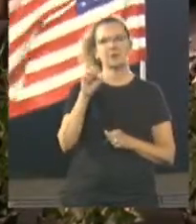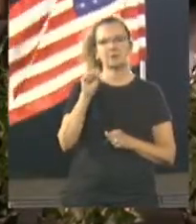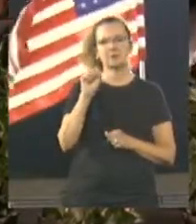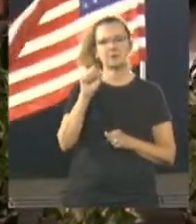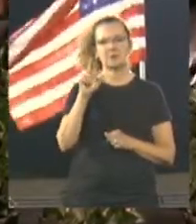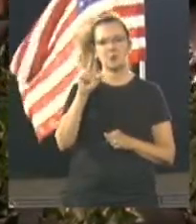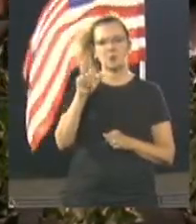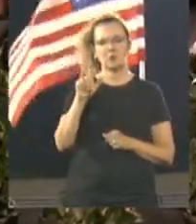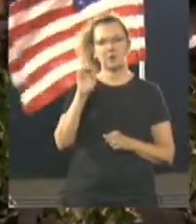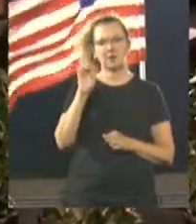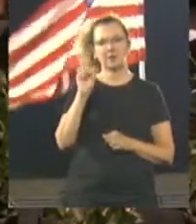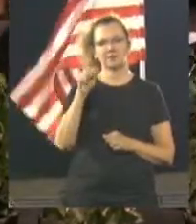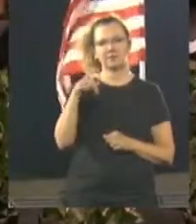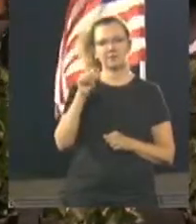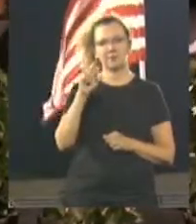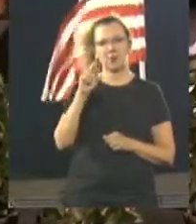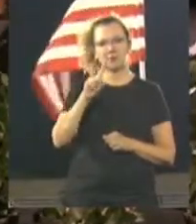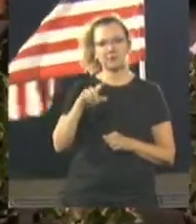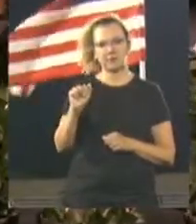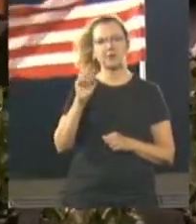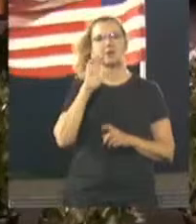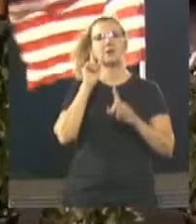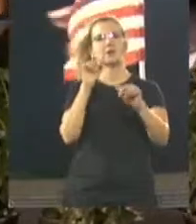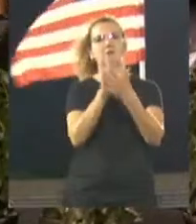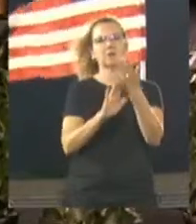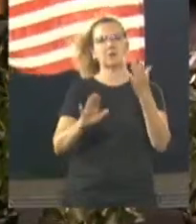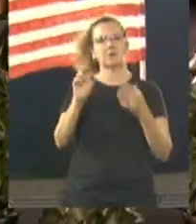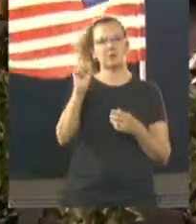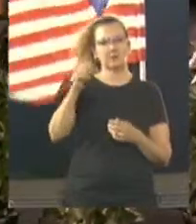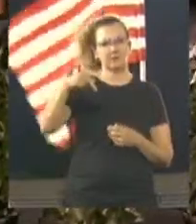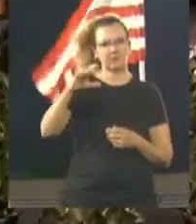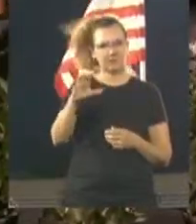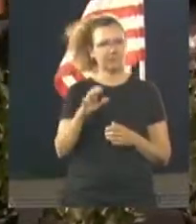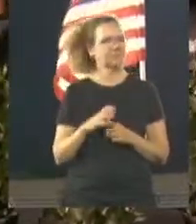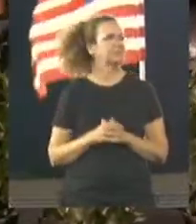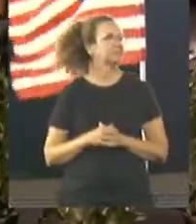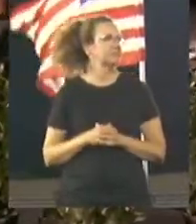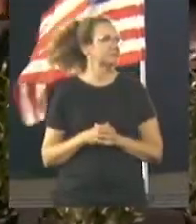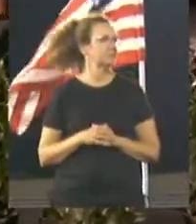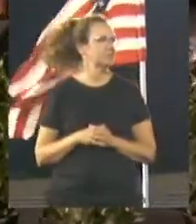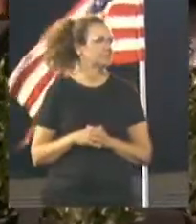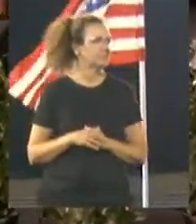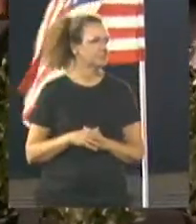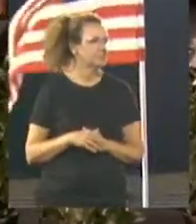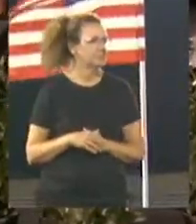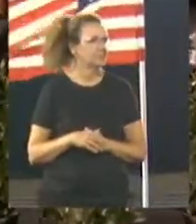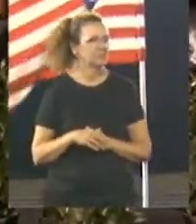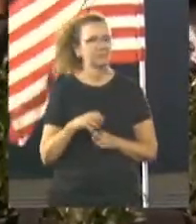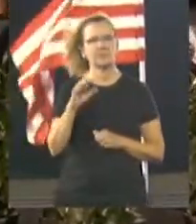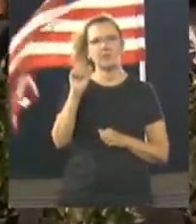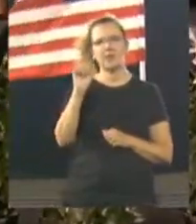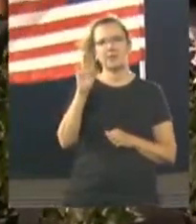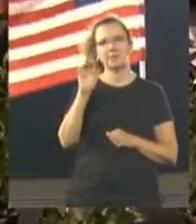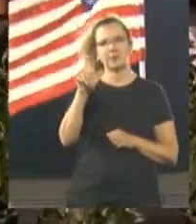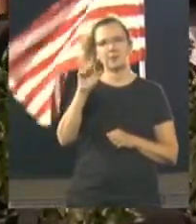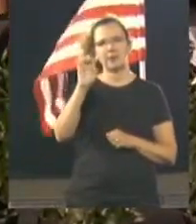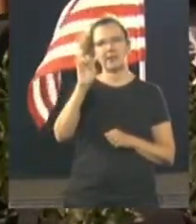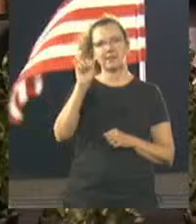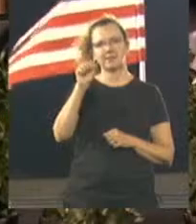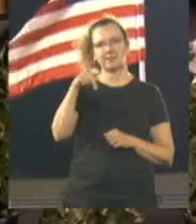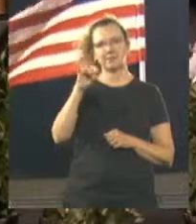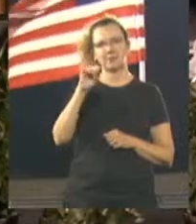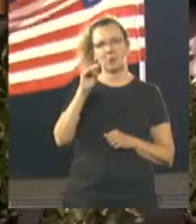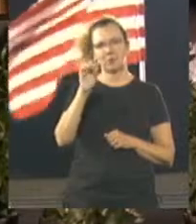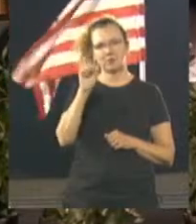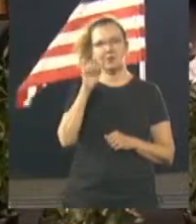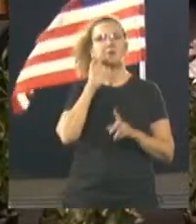Saul Esparza will be attending St. Philip's College. Abel Espinosa will